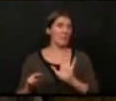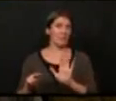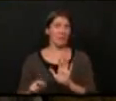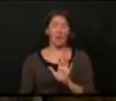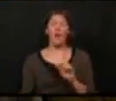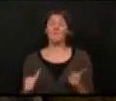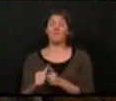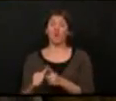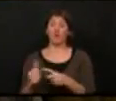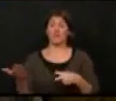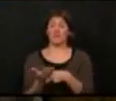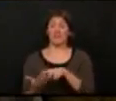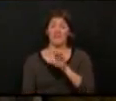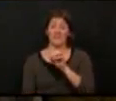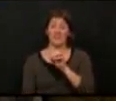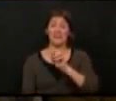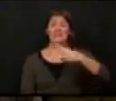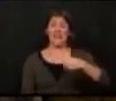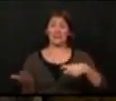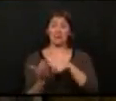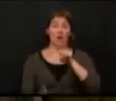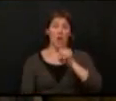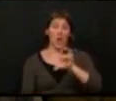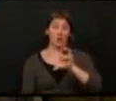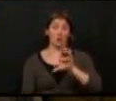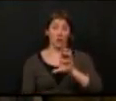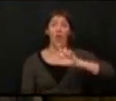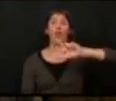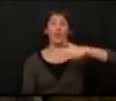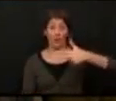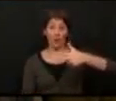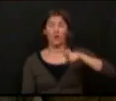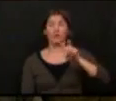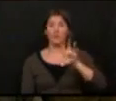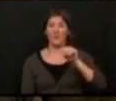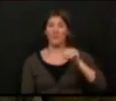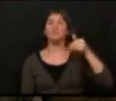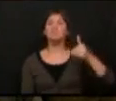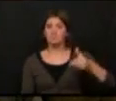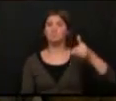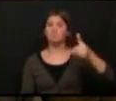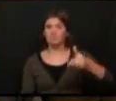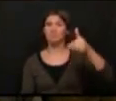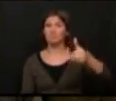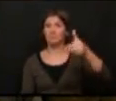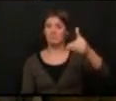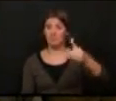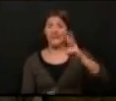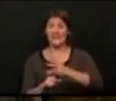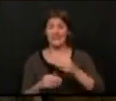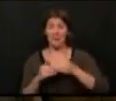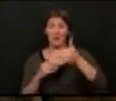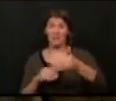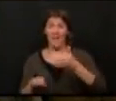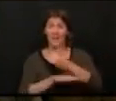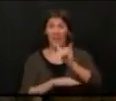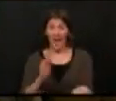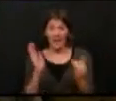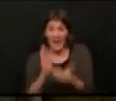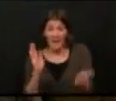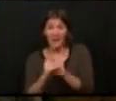$50 for the first offense, $100 for the second, $250 for each subsequent offense within a six-month period, and then